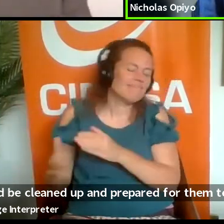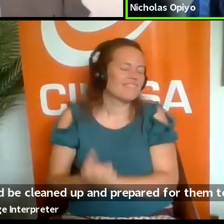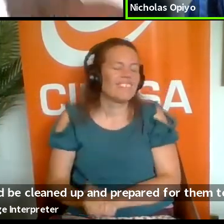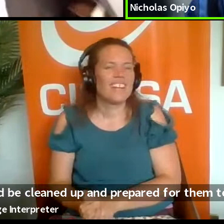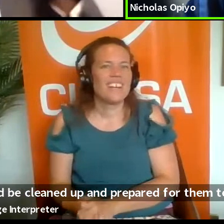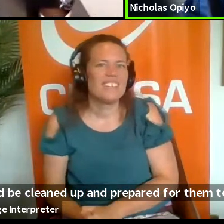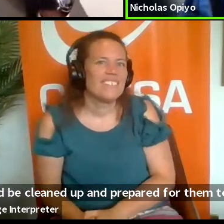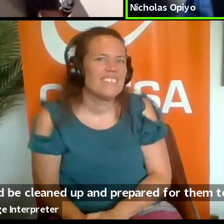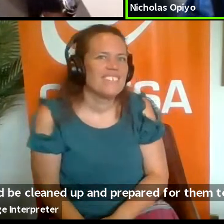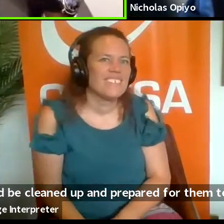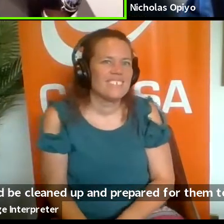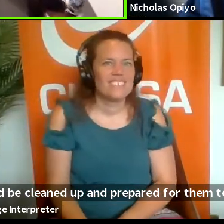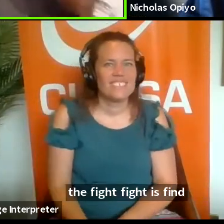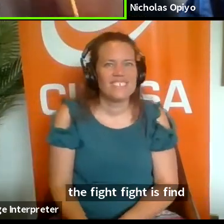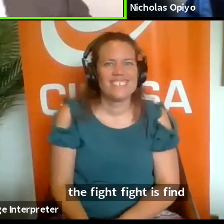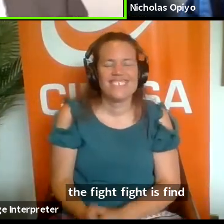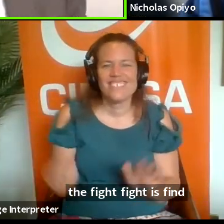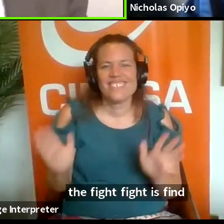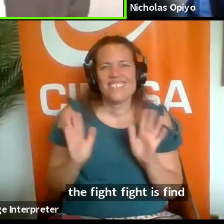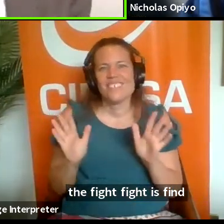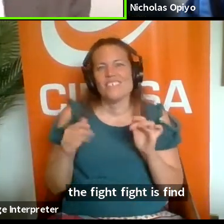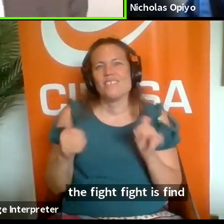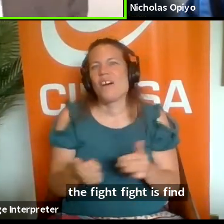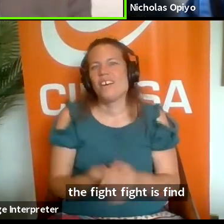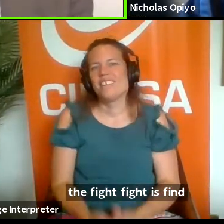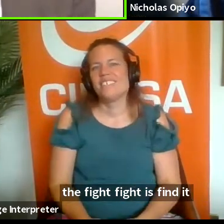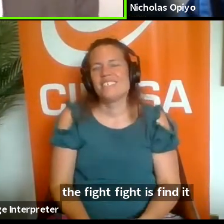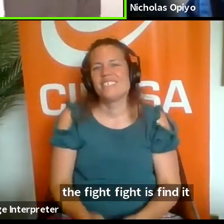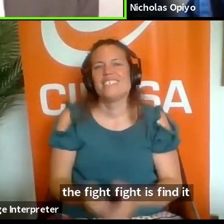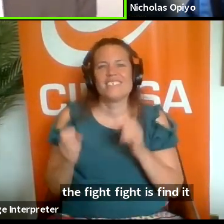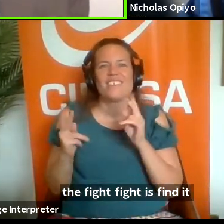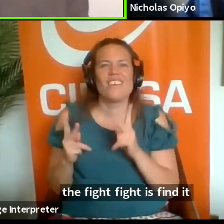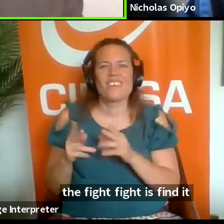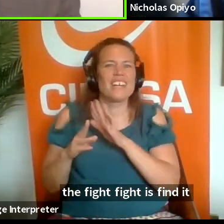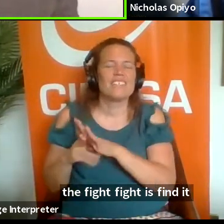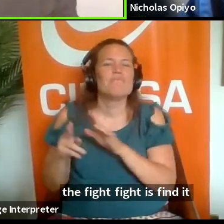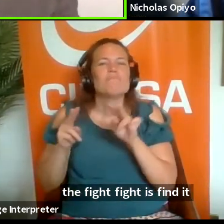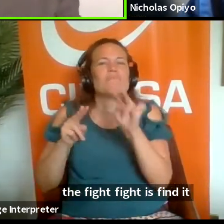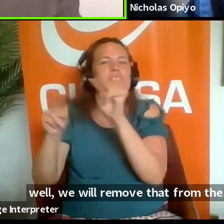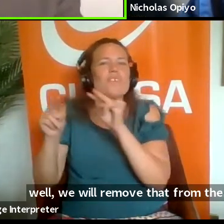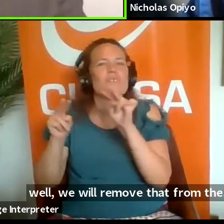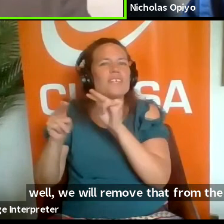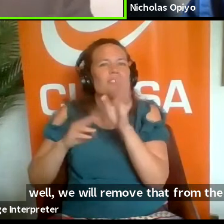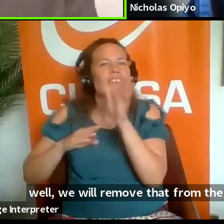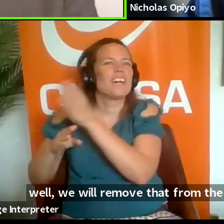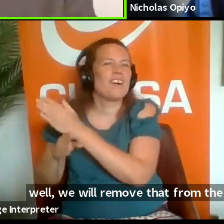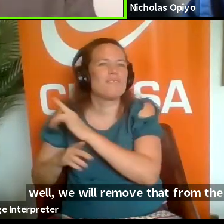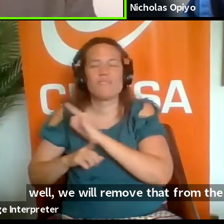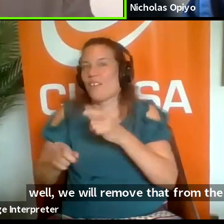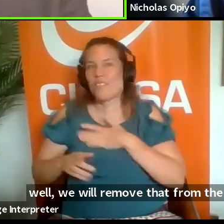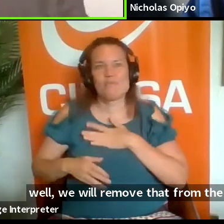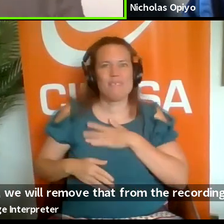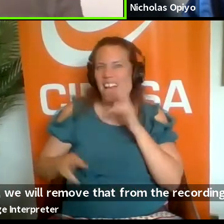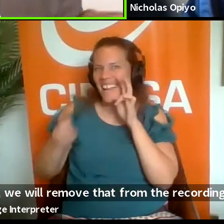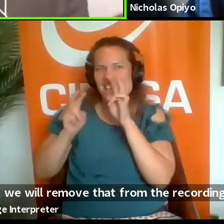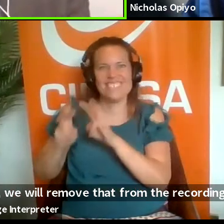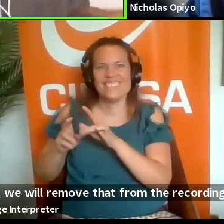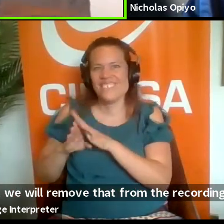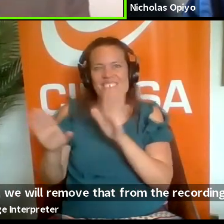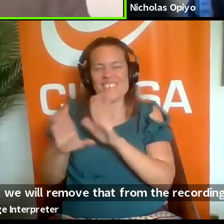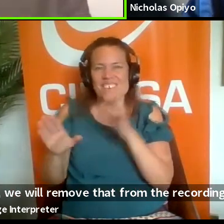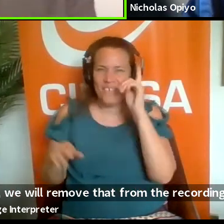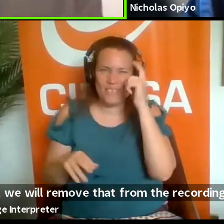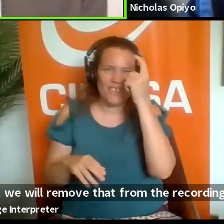right. Because, we will remove that from the recording because these are not my views on where government of